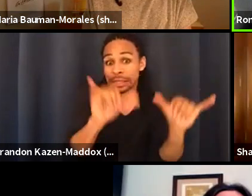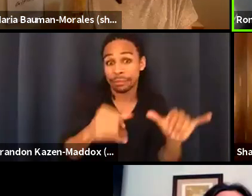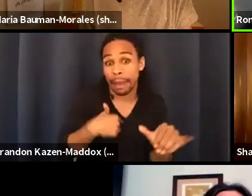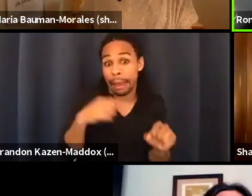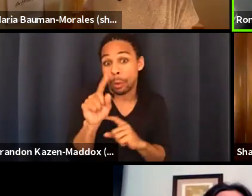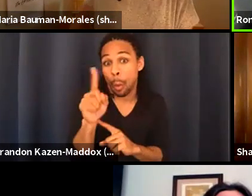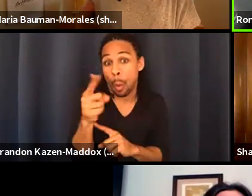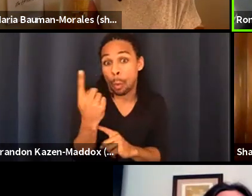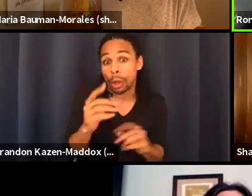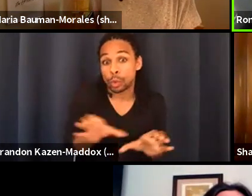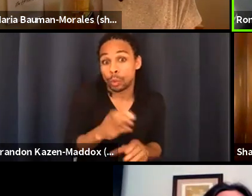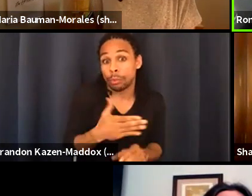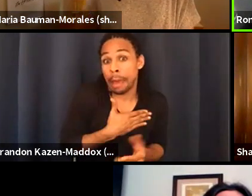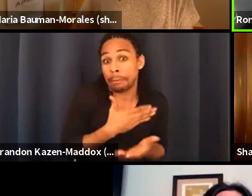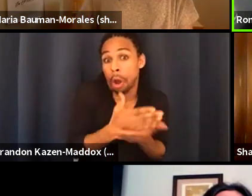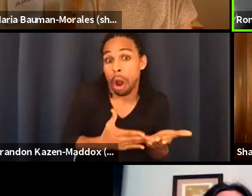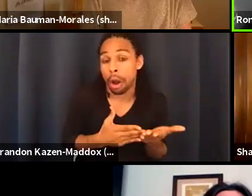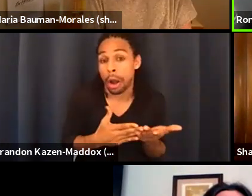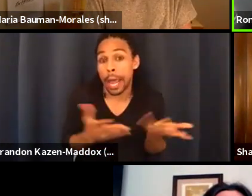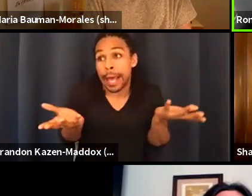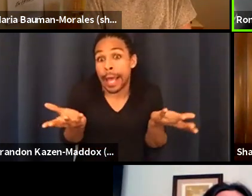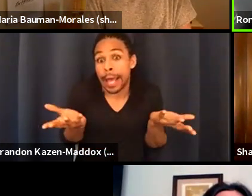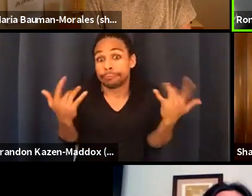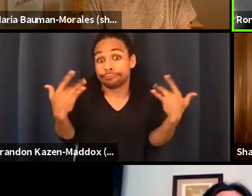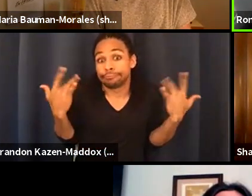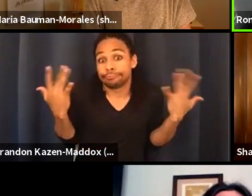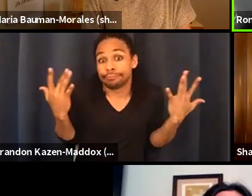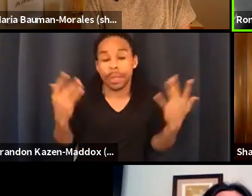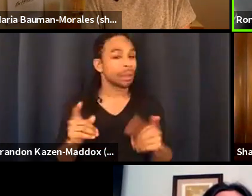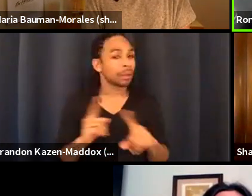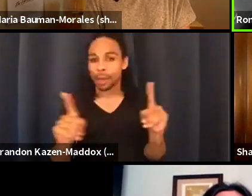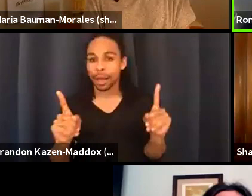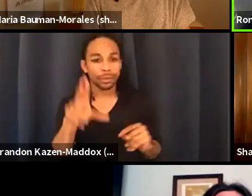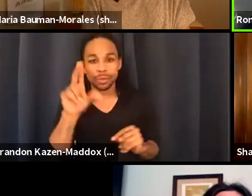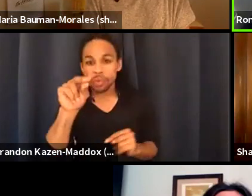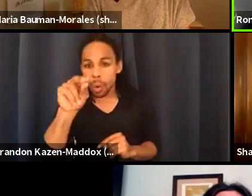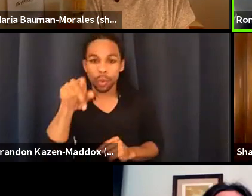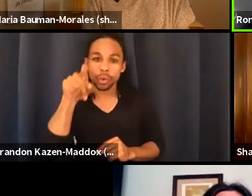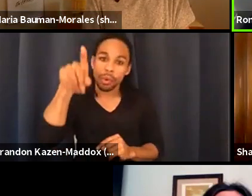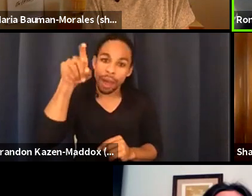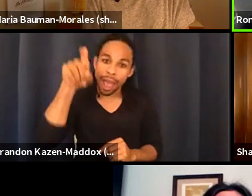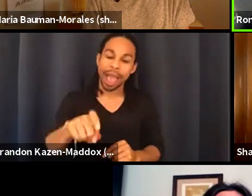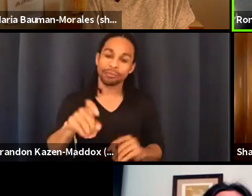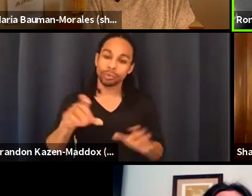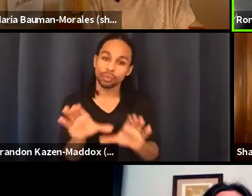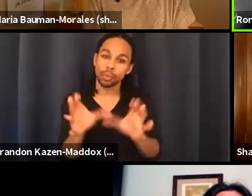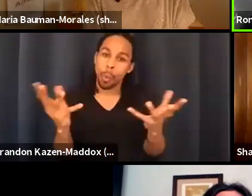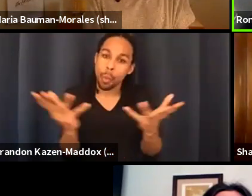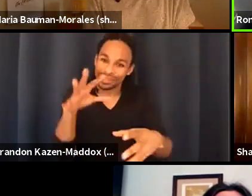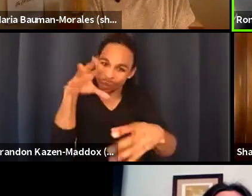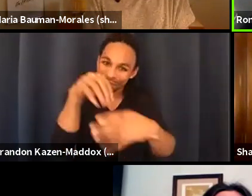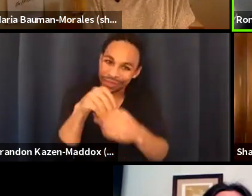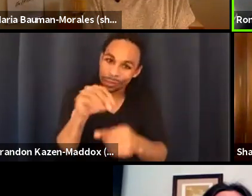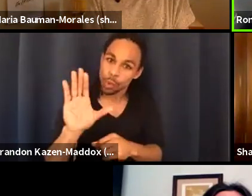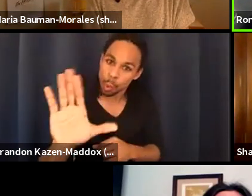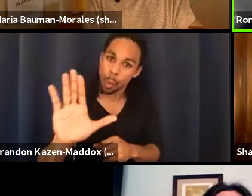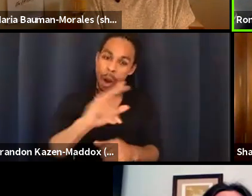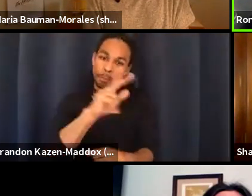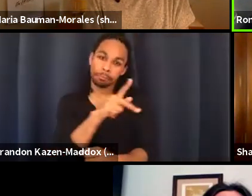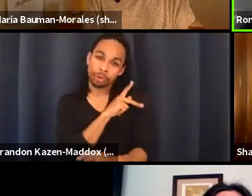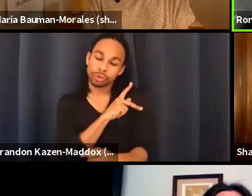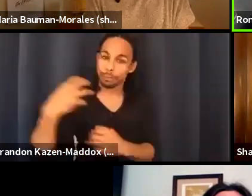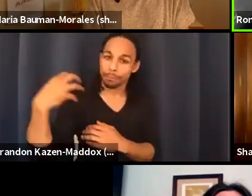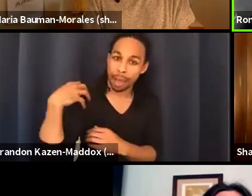about taking that accountability that you have to do what is within your own personal power to move the ball forward and think about who's not in